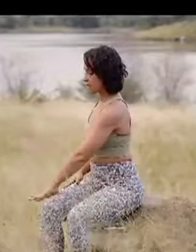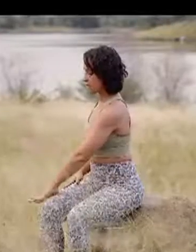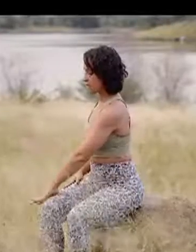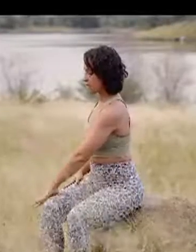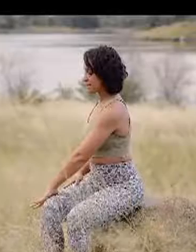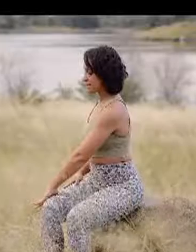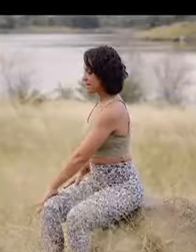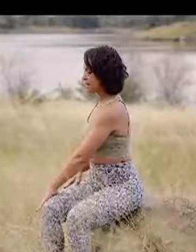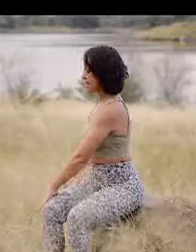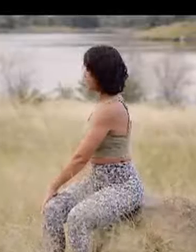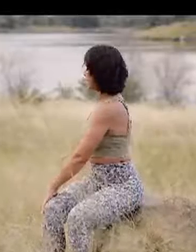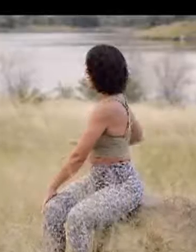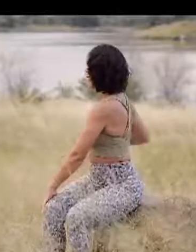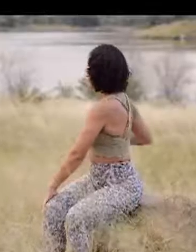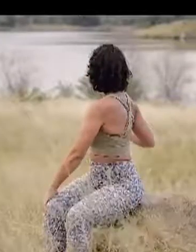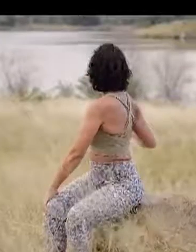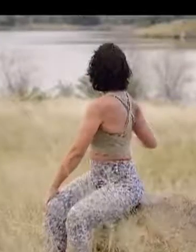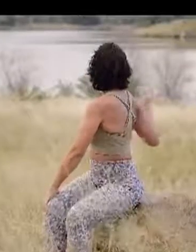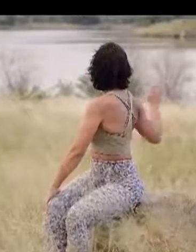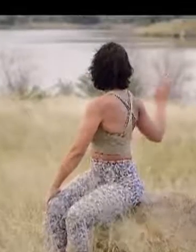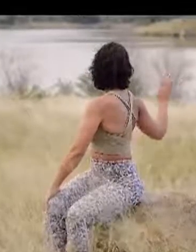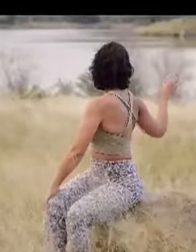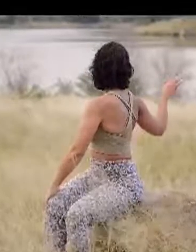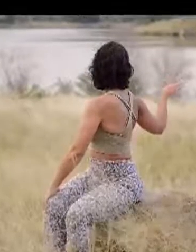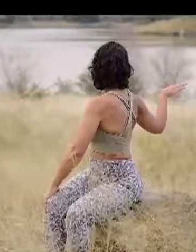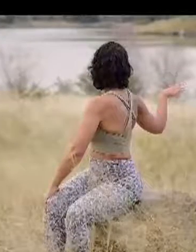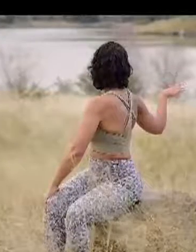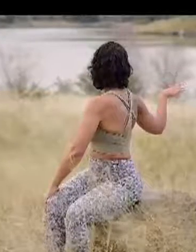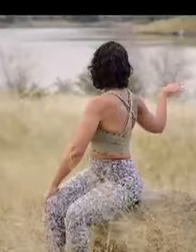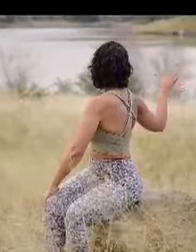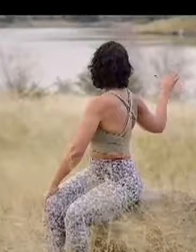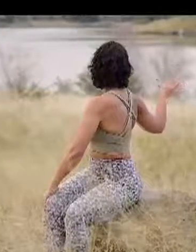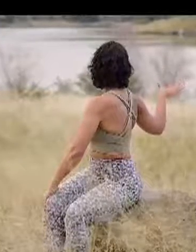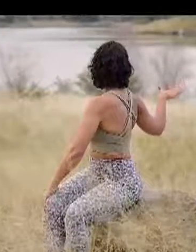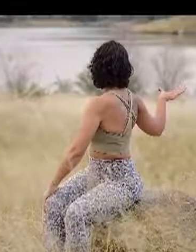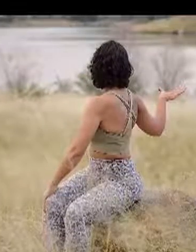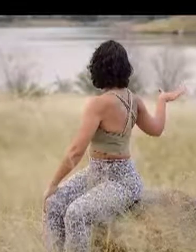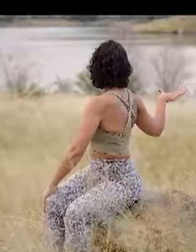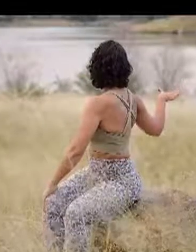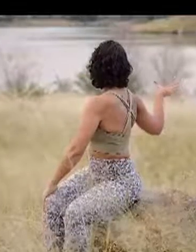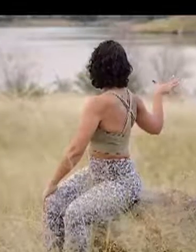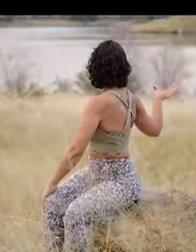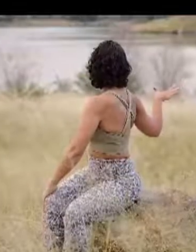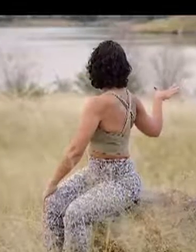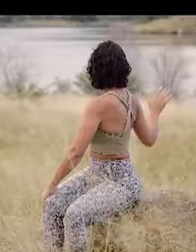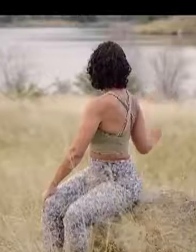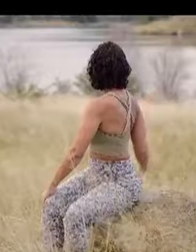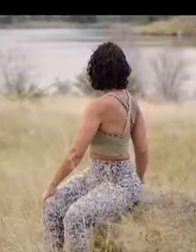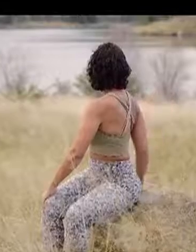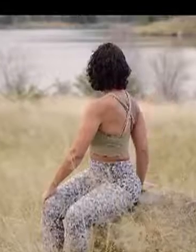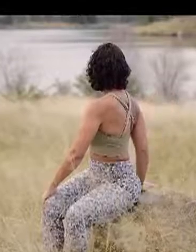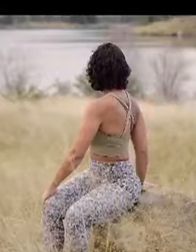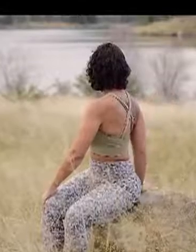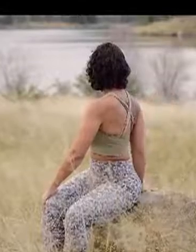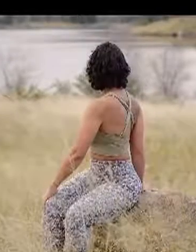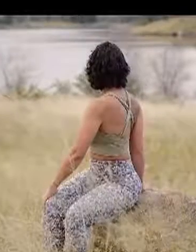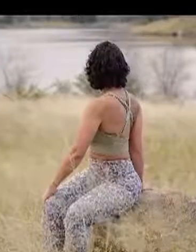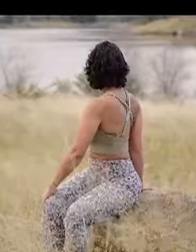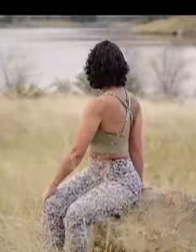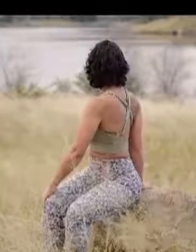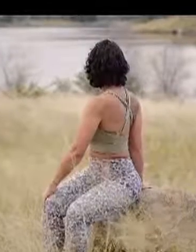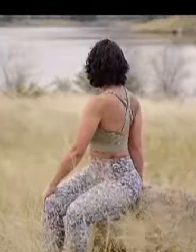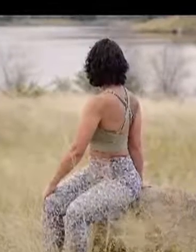by the opposite knee. And exhale, you can rest your arm on the backrest, or if you don't have